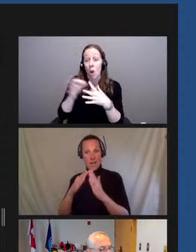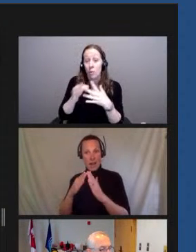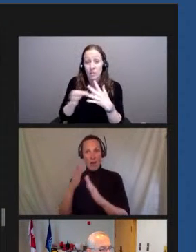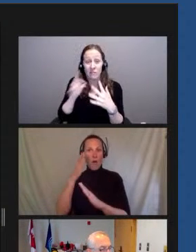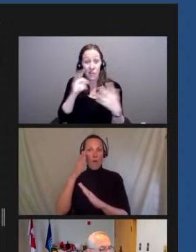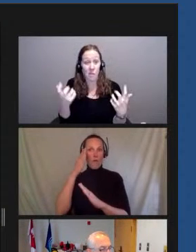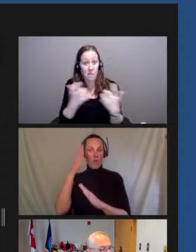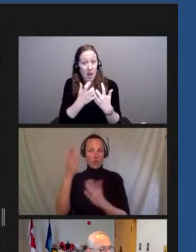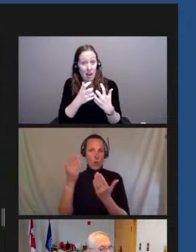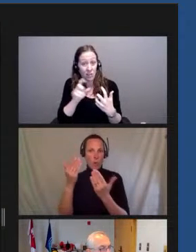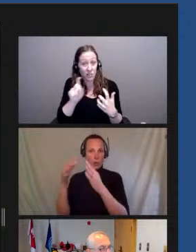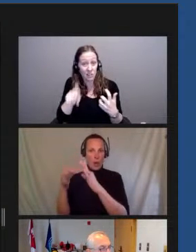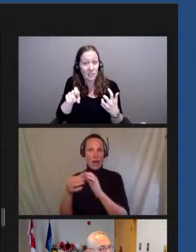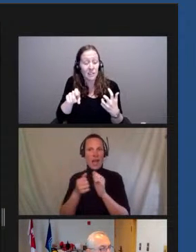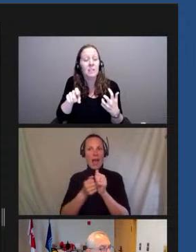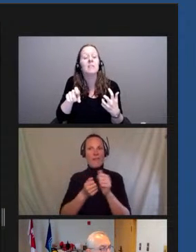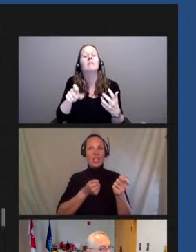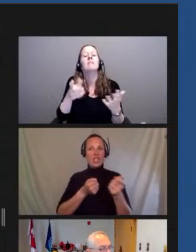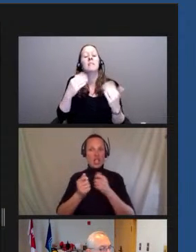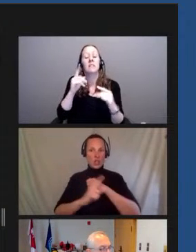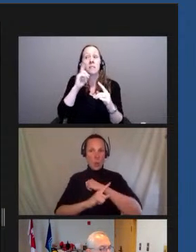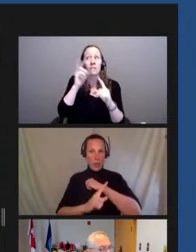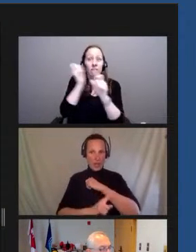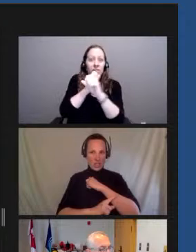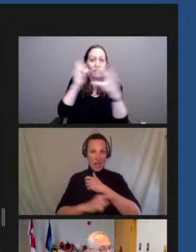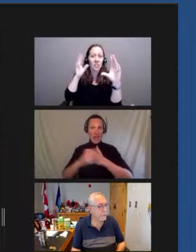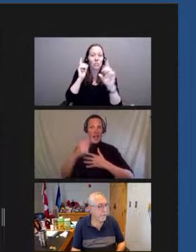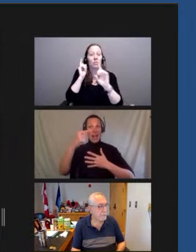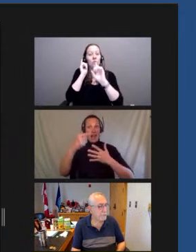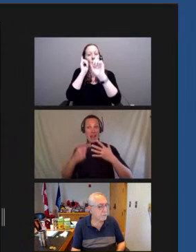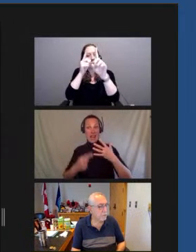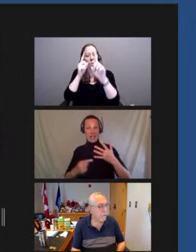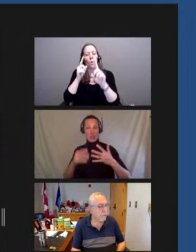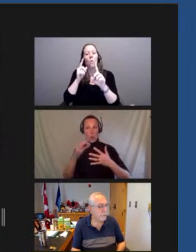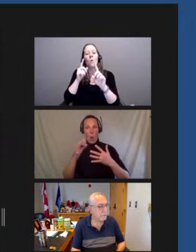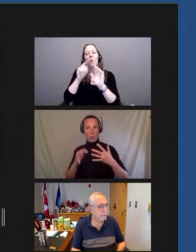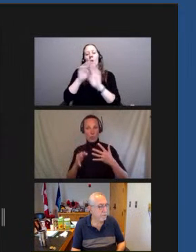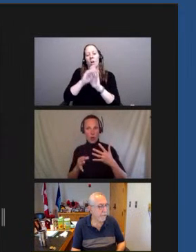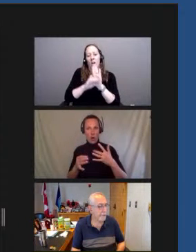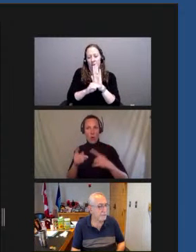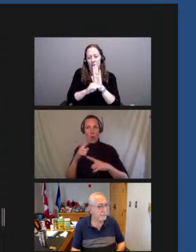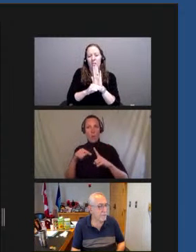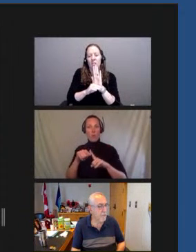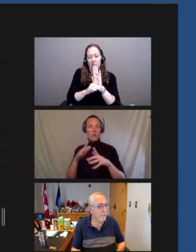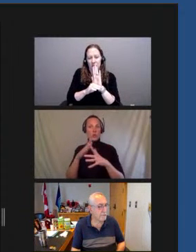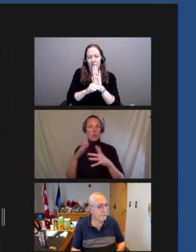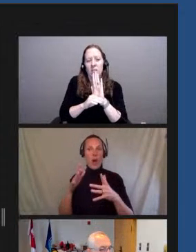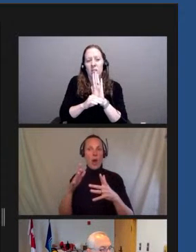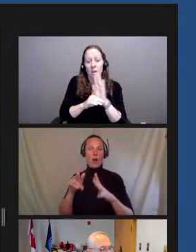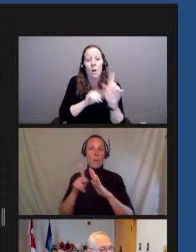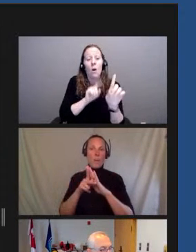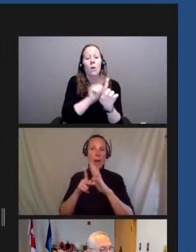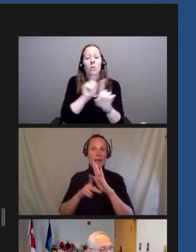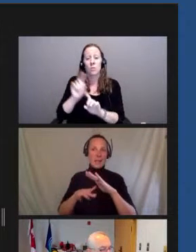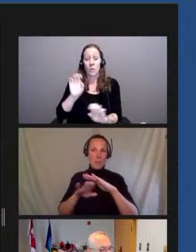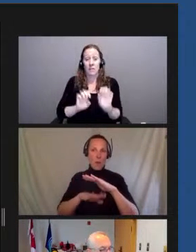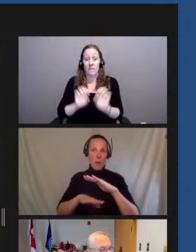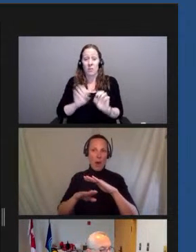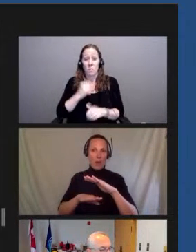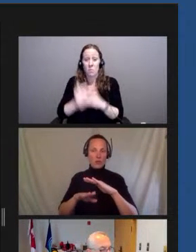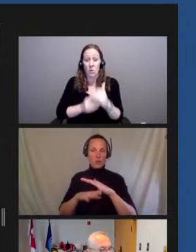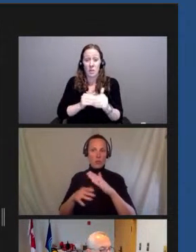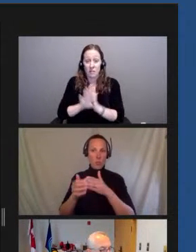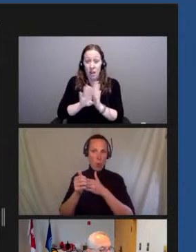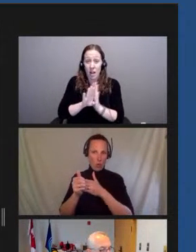needs that also align with the proposed vision, goals, and guiding principles, and the development of an evaluation process that will be used to